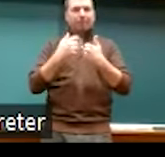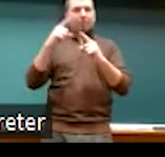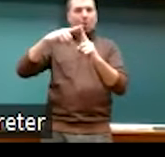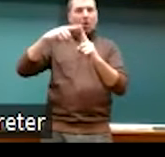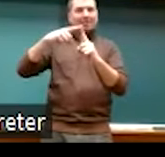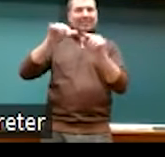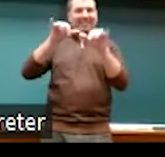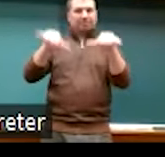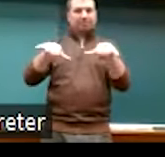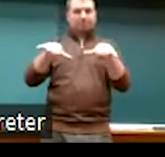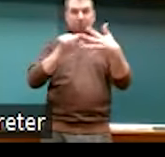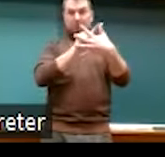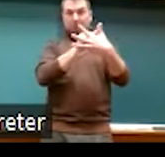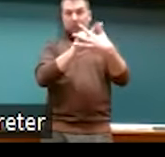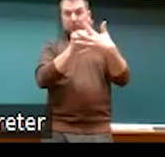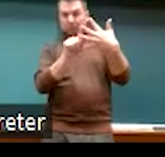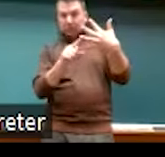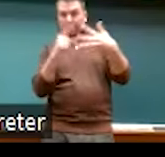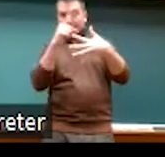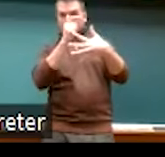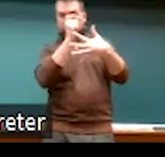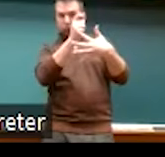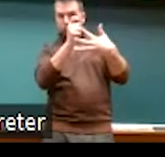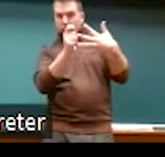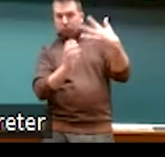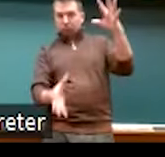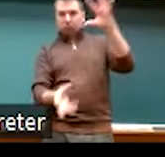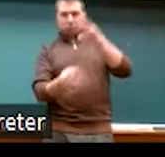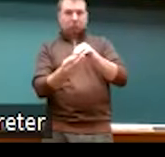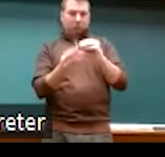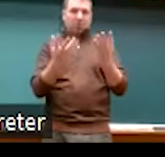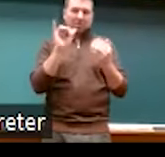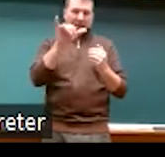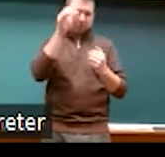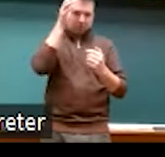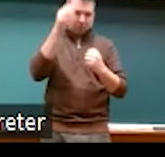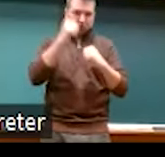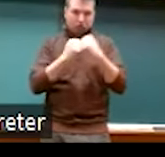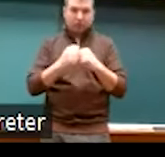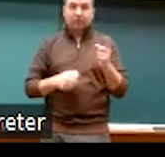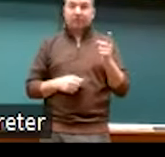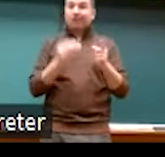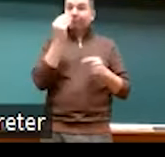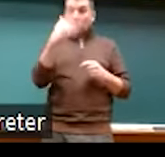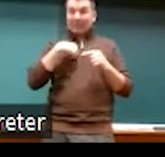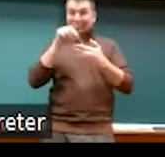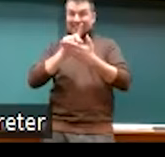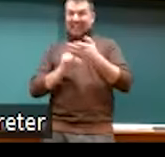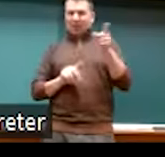in those 5 categories earns them a point. We set them a point category. And this was also challenging because unlike